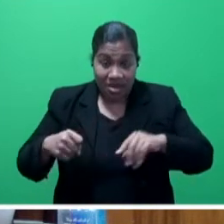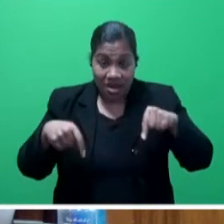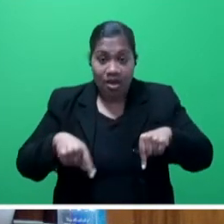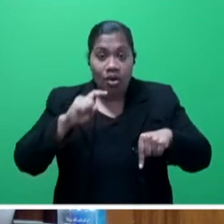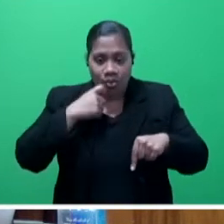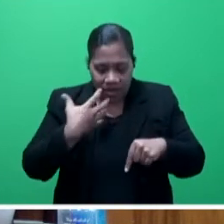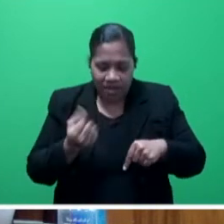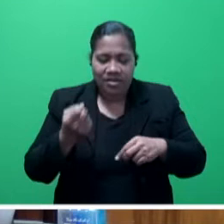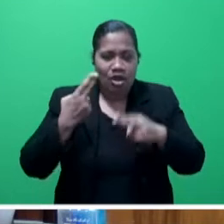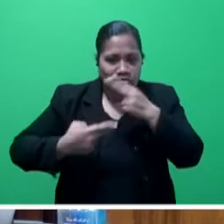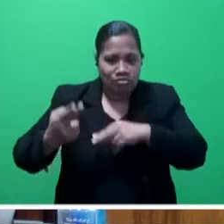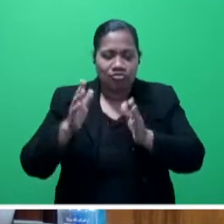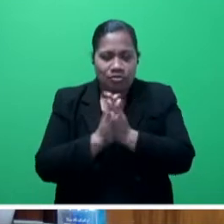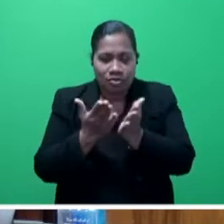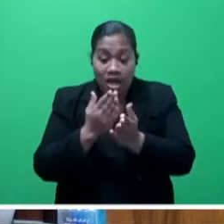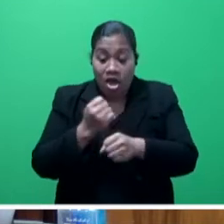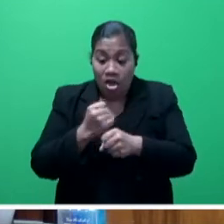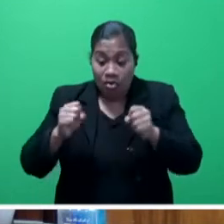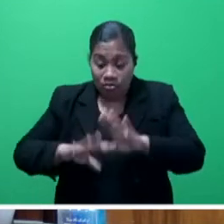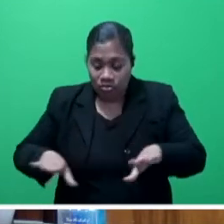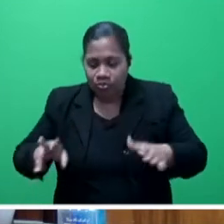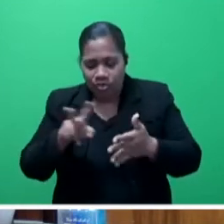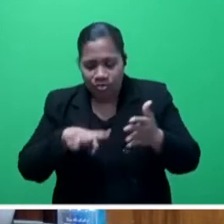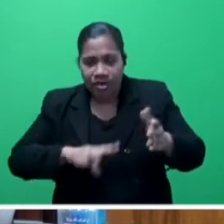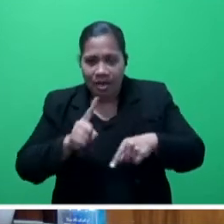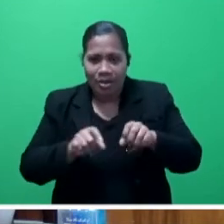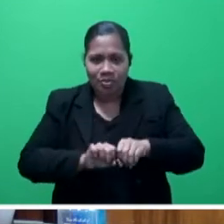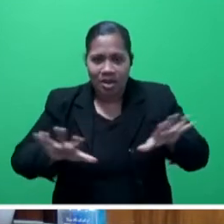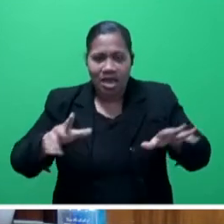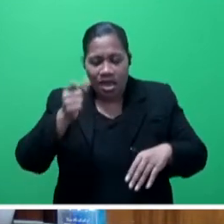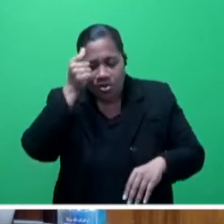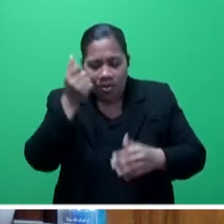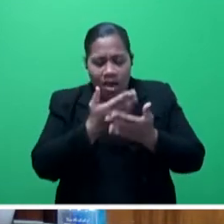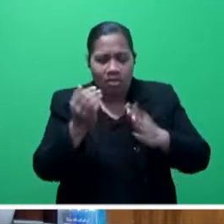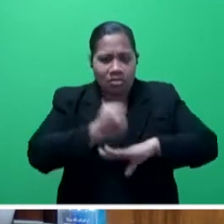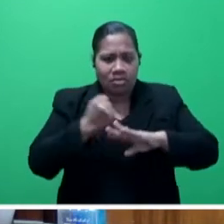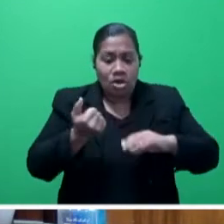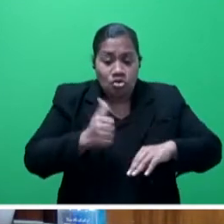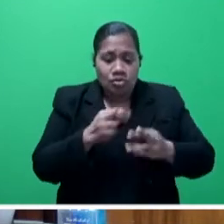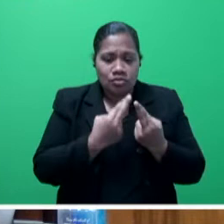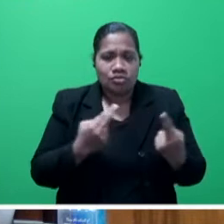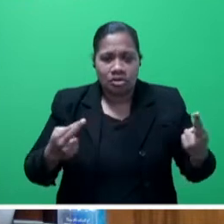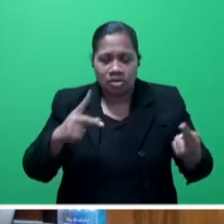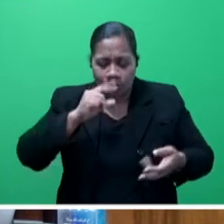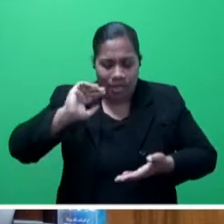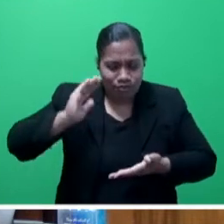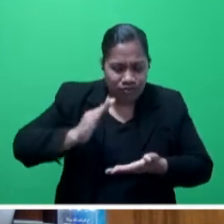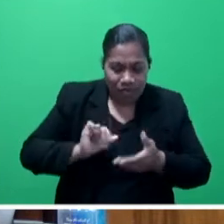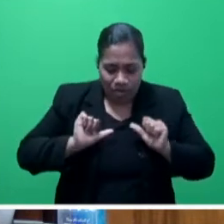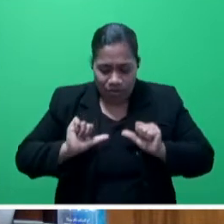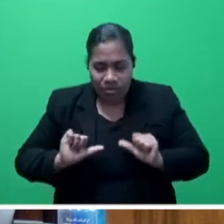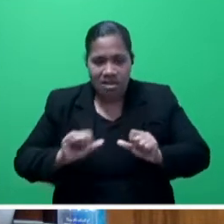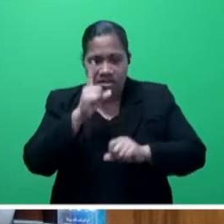Our grandchildren will read about this pandemic and realize how our government used all its resources to minimize fatalities and protect people's